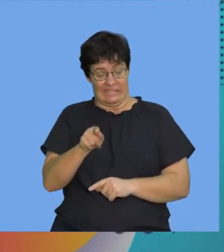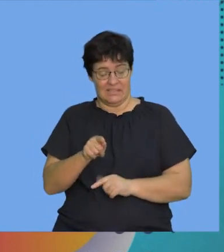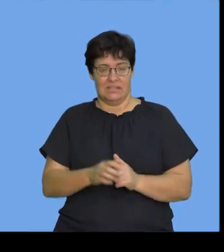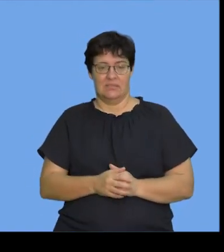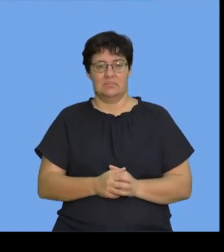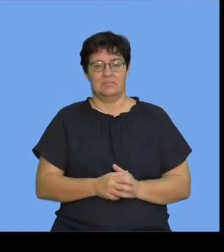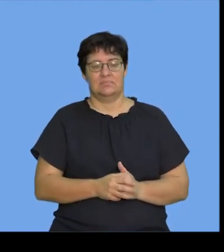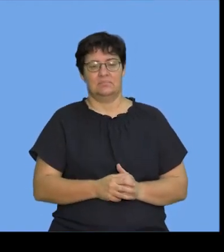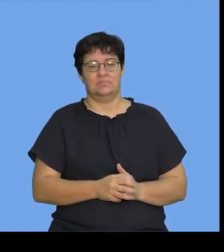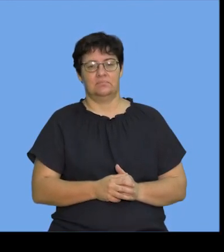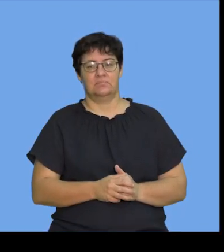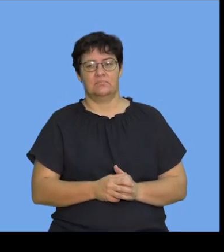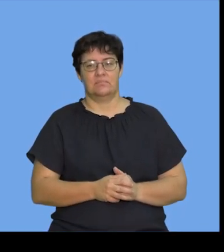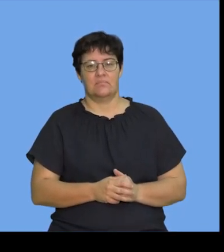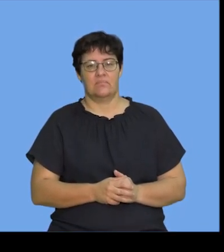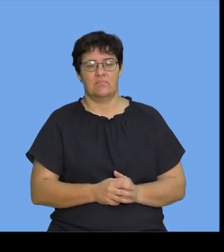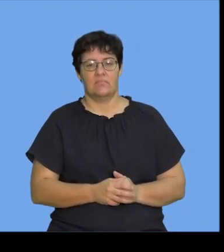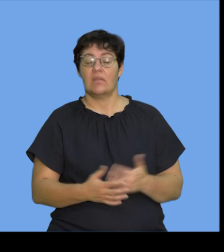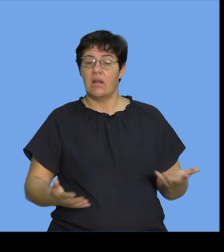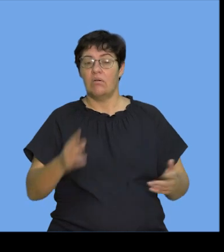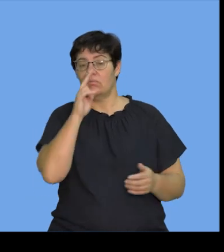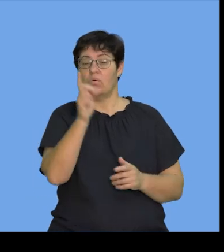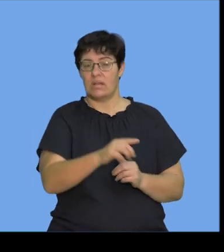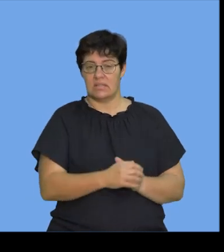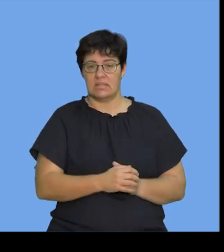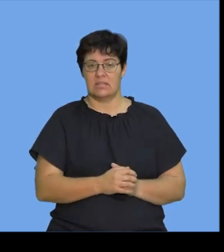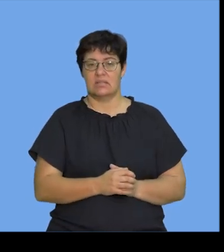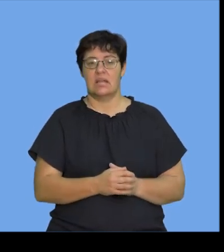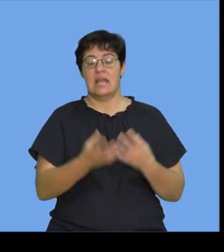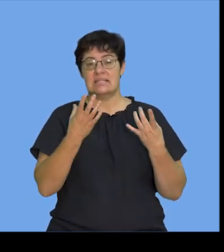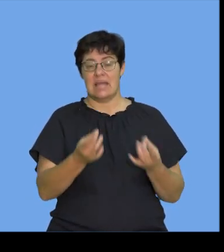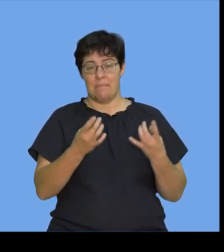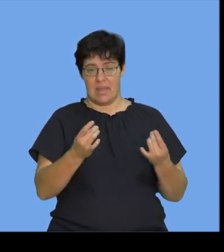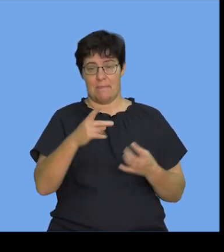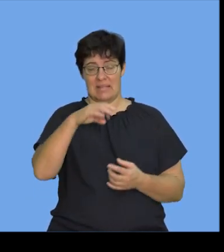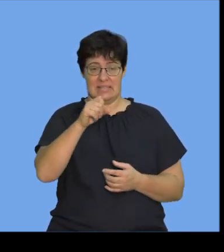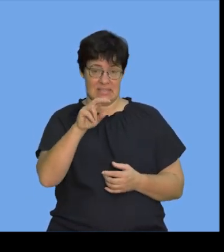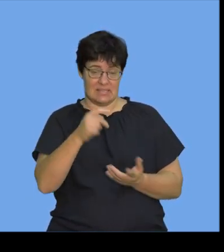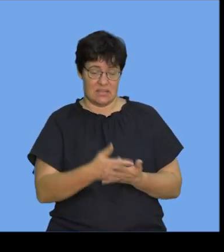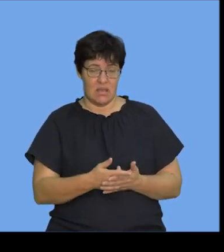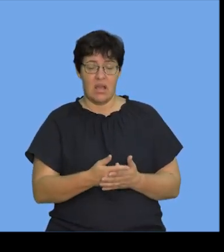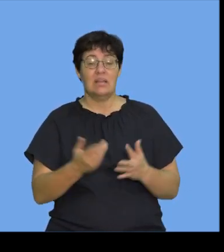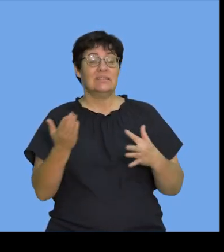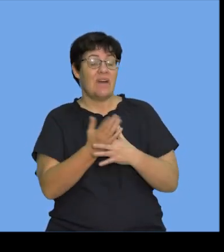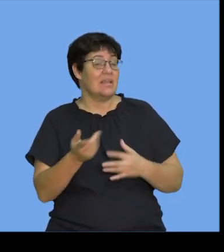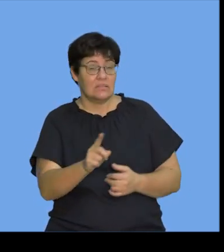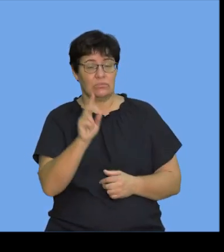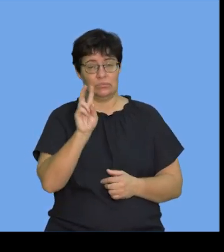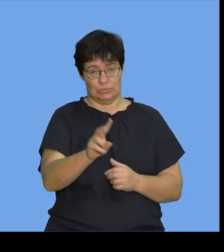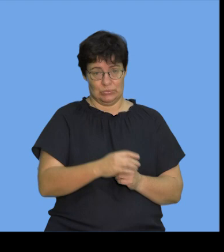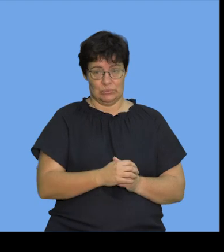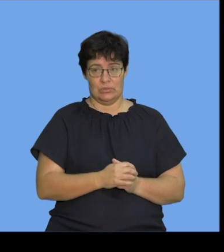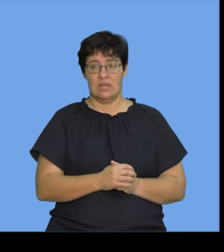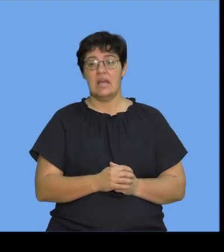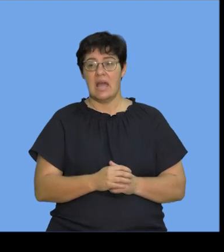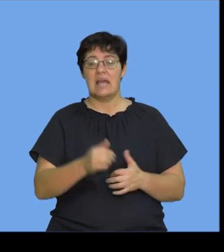session. So we're going to look at what we call number patterns. As I just said, it's divided into two. It's a